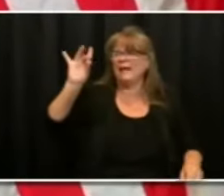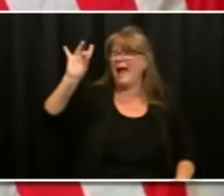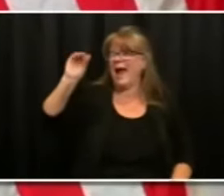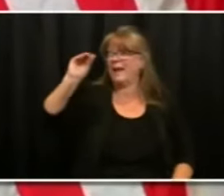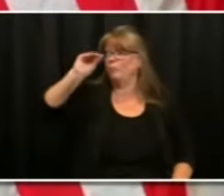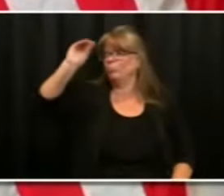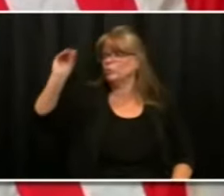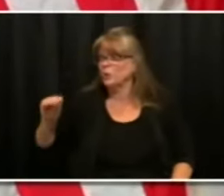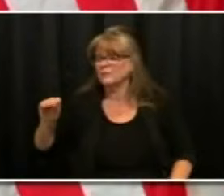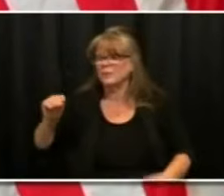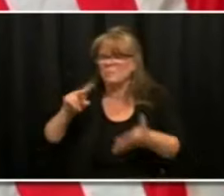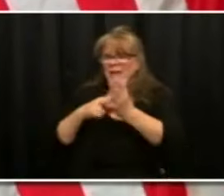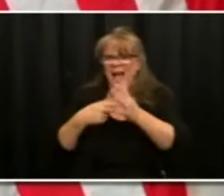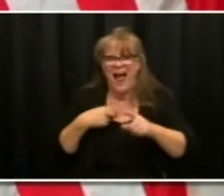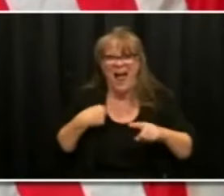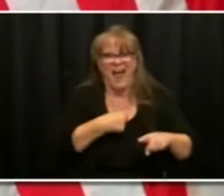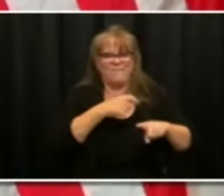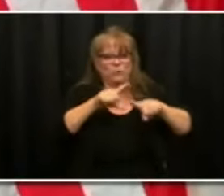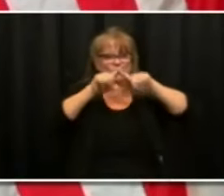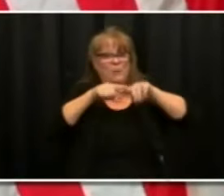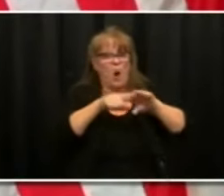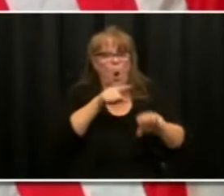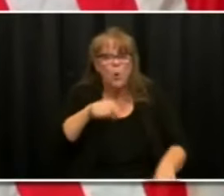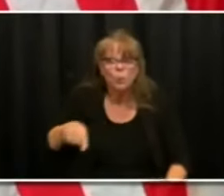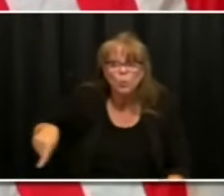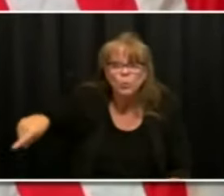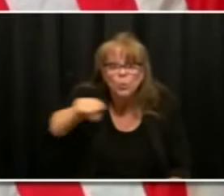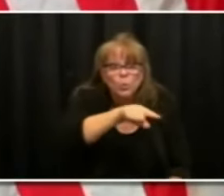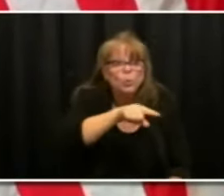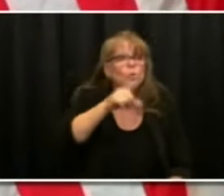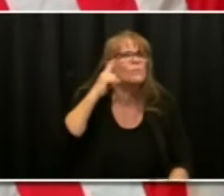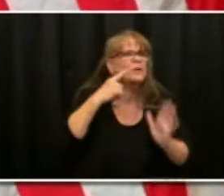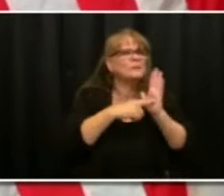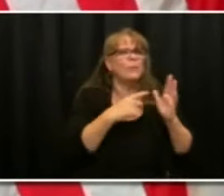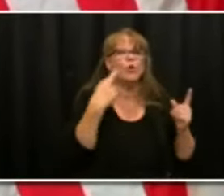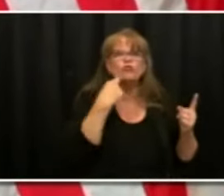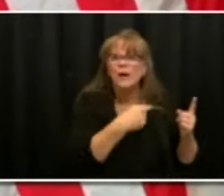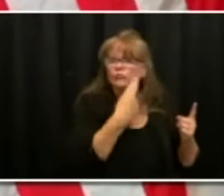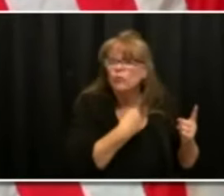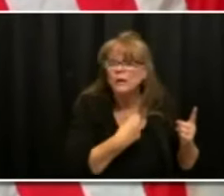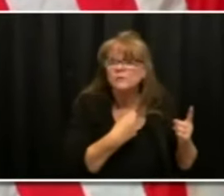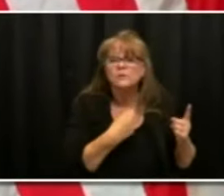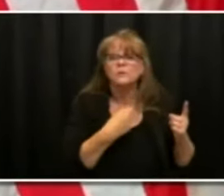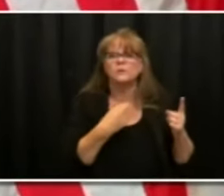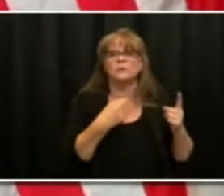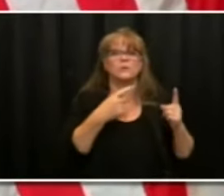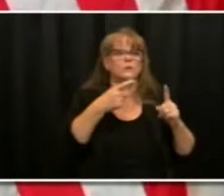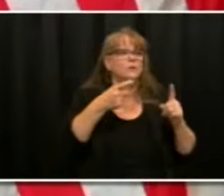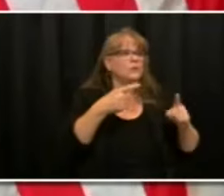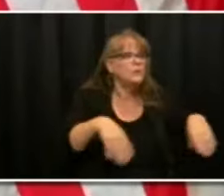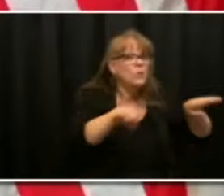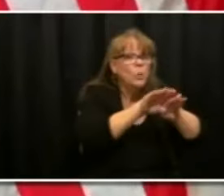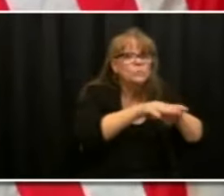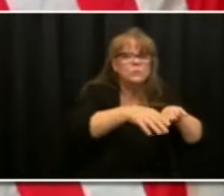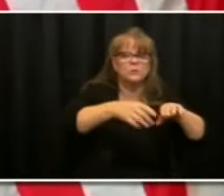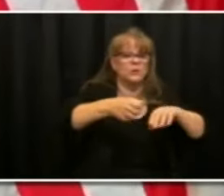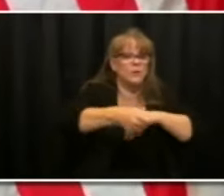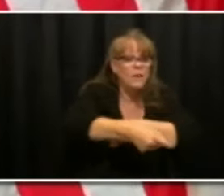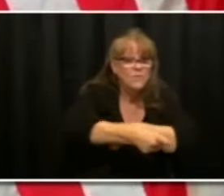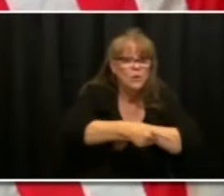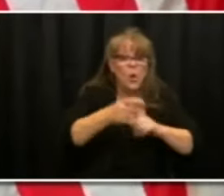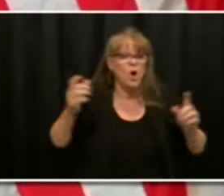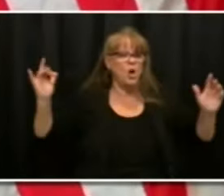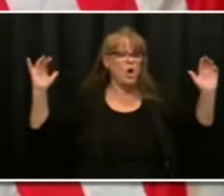whether restaurants close at 10 or 11 or not at all, or whether there's extra capacity or not. The biggest